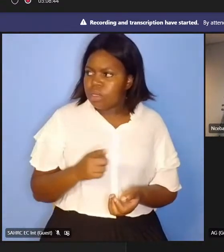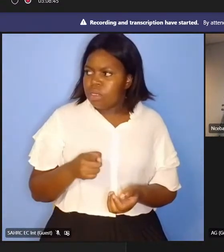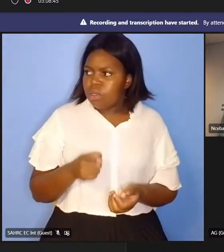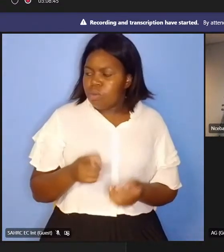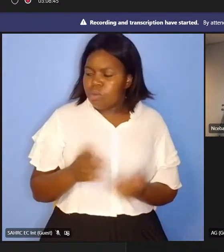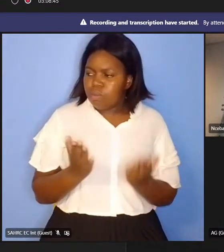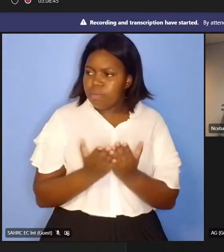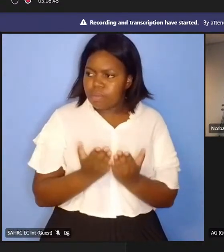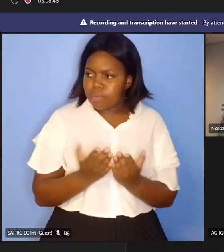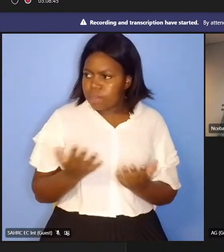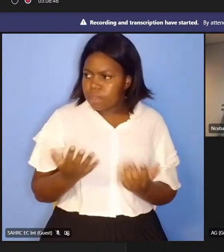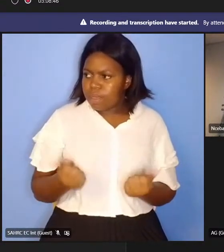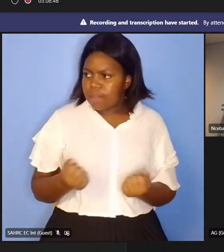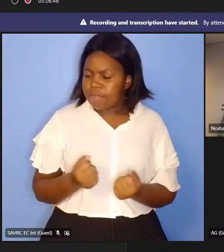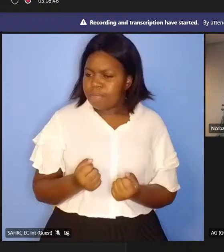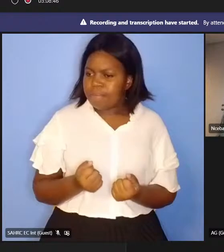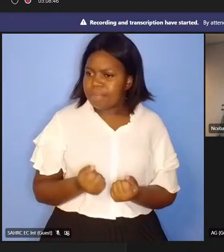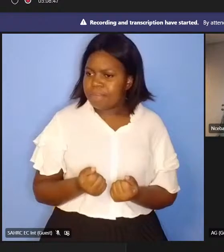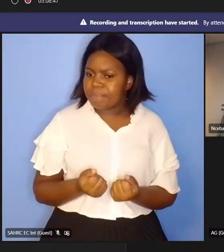position?